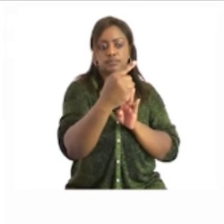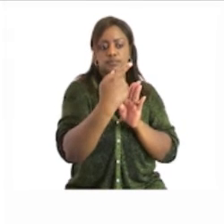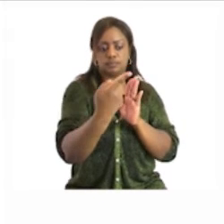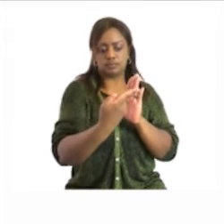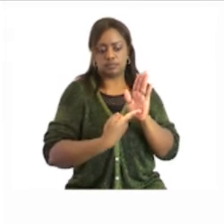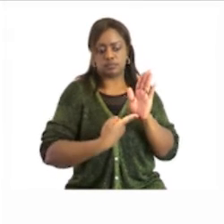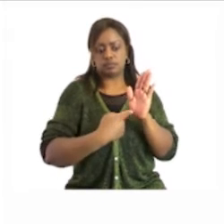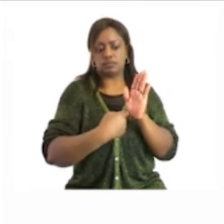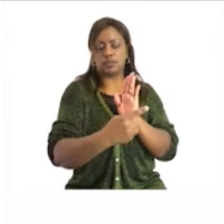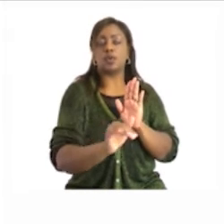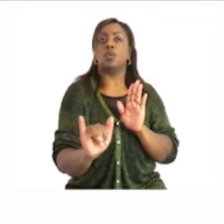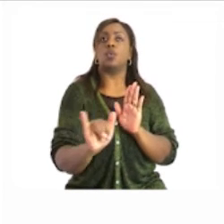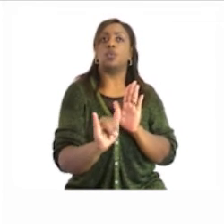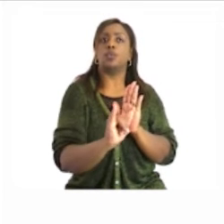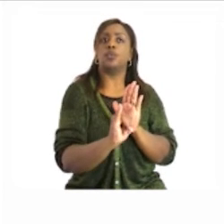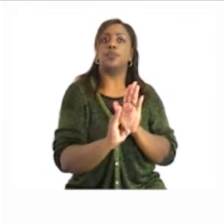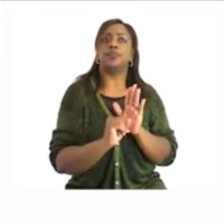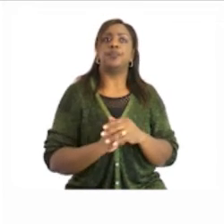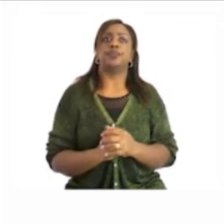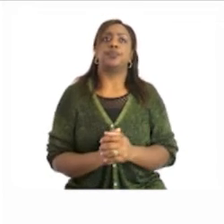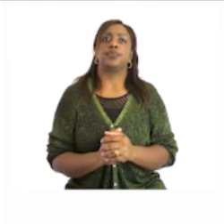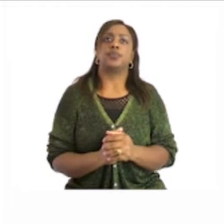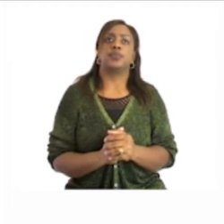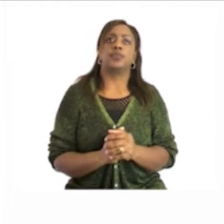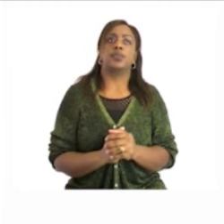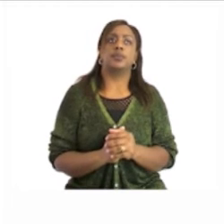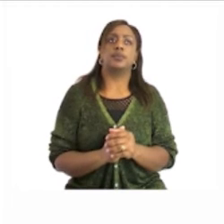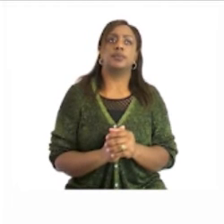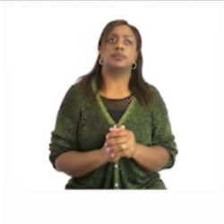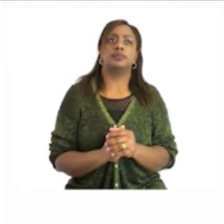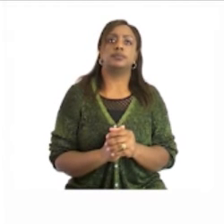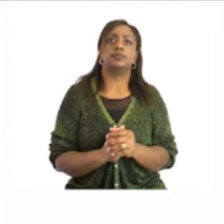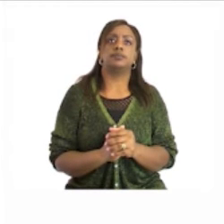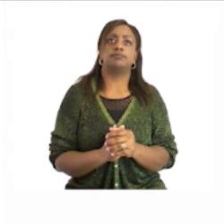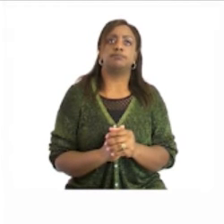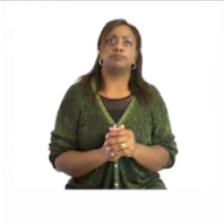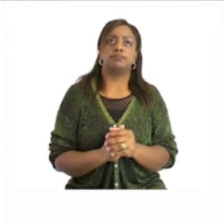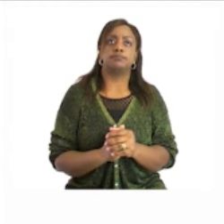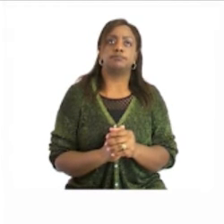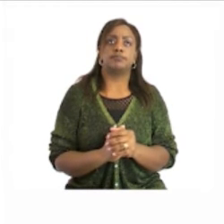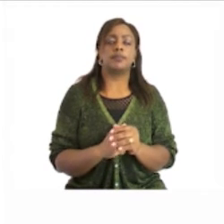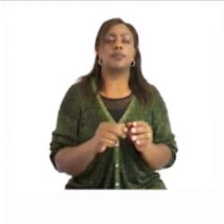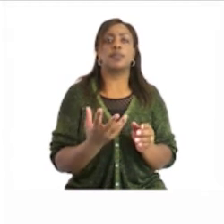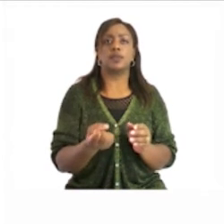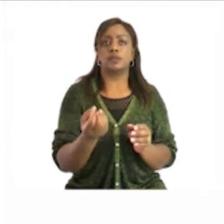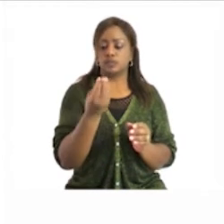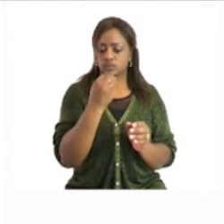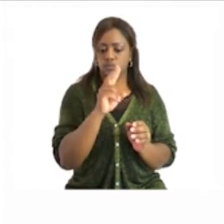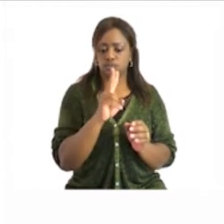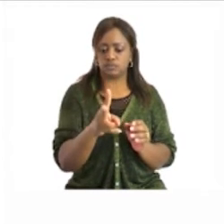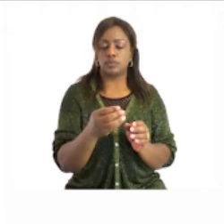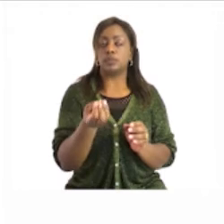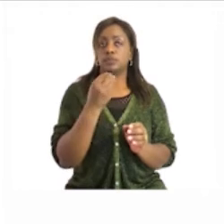hand and then draw a line from the word to the right picture. Okay, so what word do you think fits